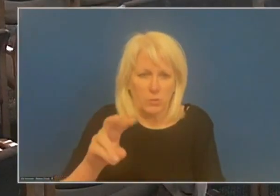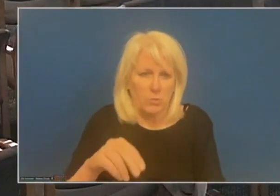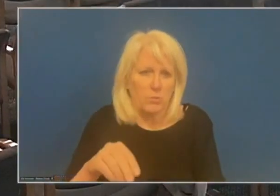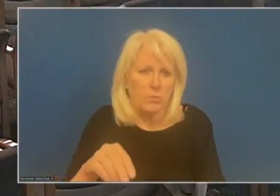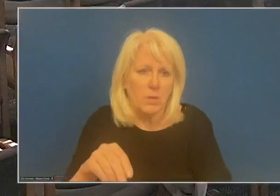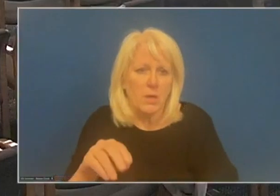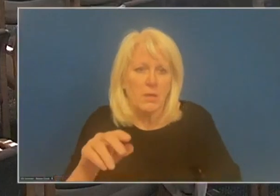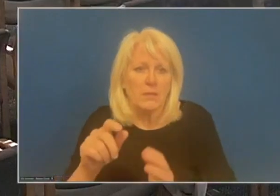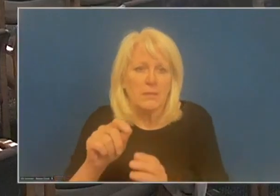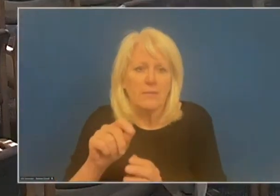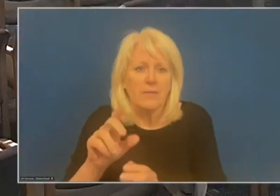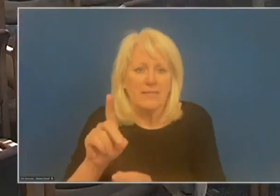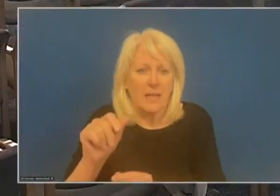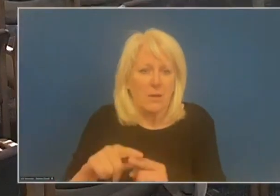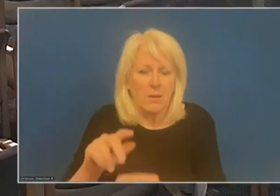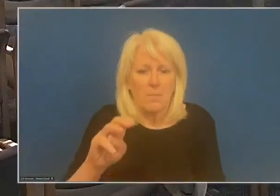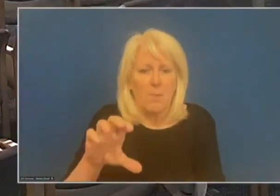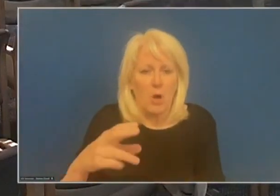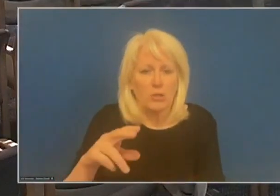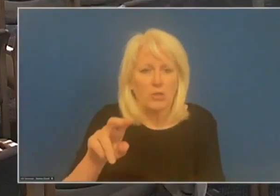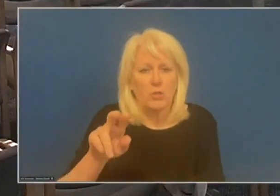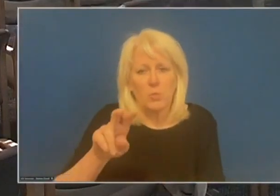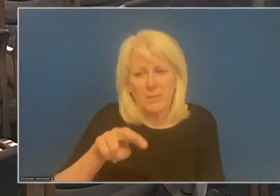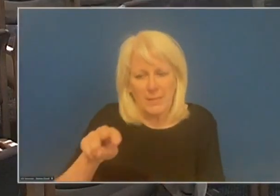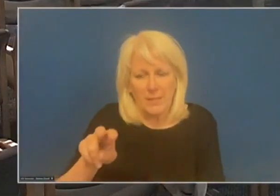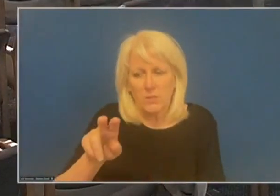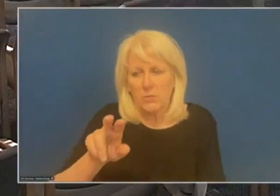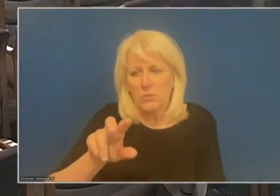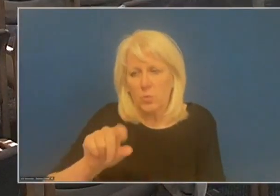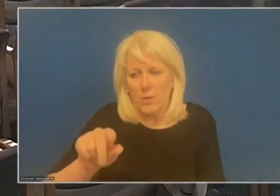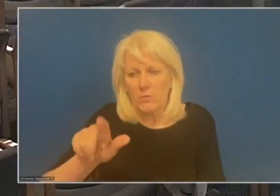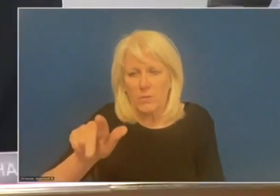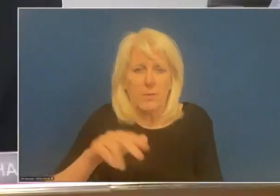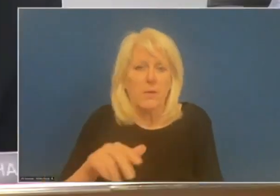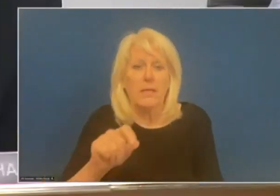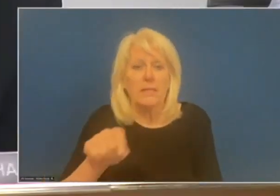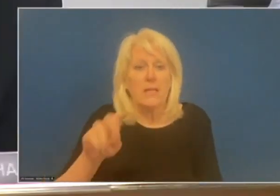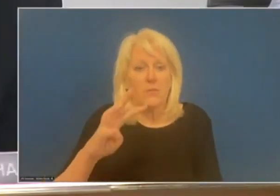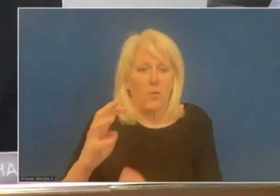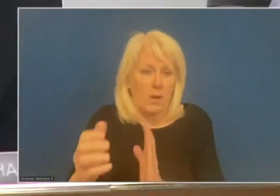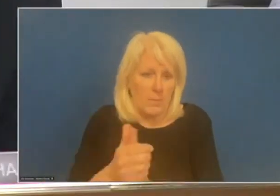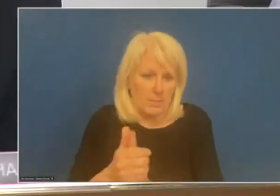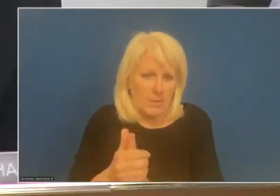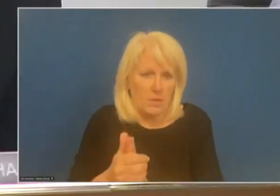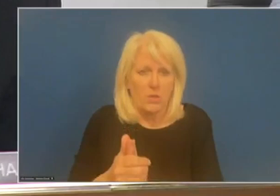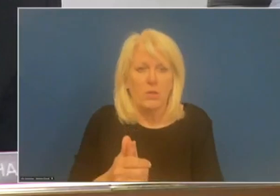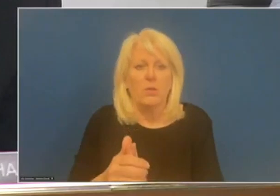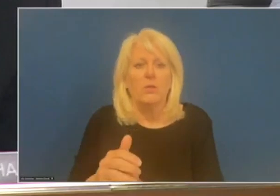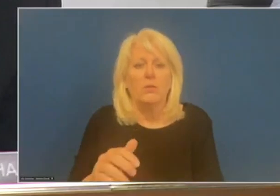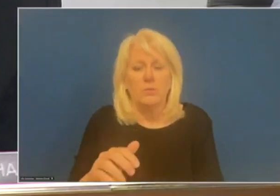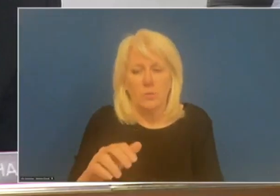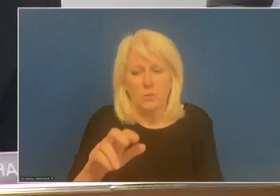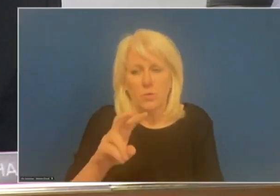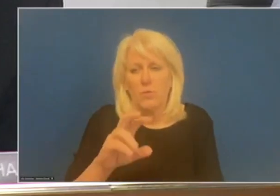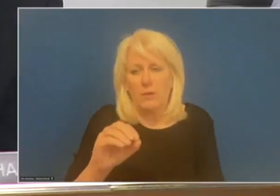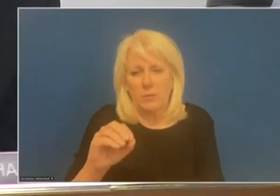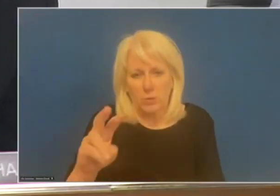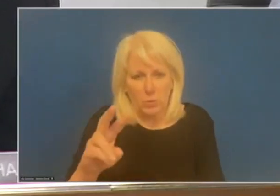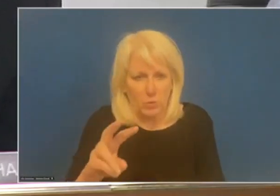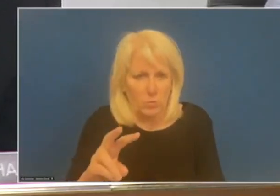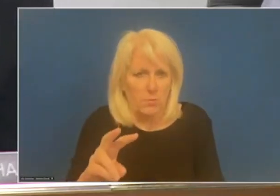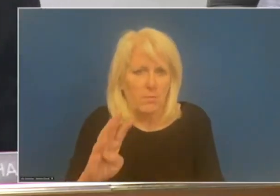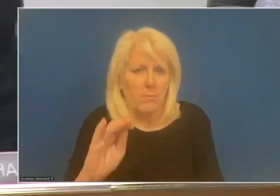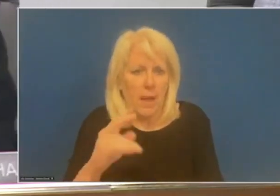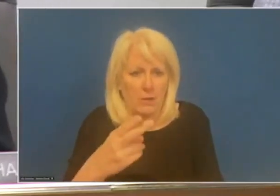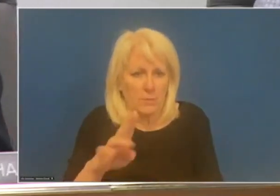23. Vice Chair Goodwin moves to adopt the Dash 4 Amendment to House Bill 2002 dated March 22nd of 2023.